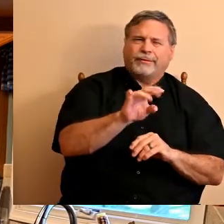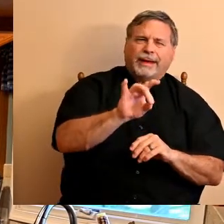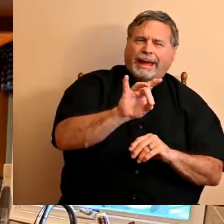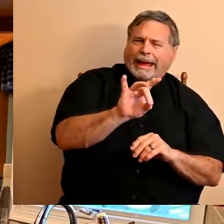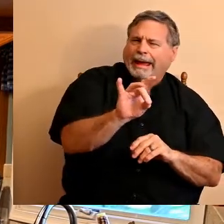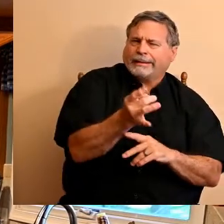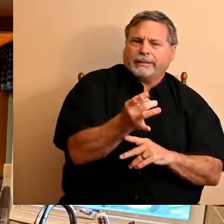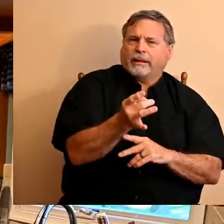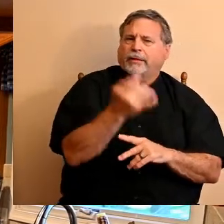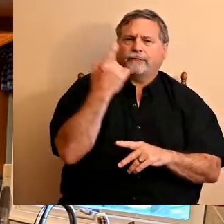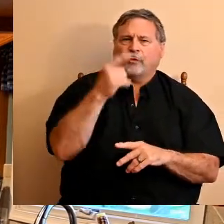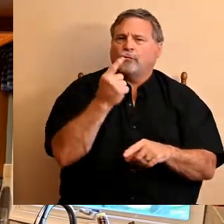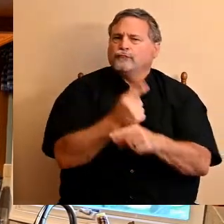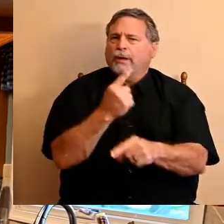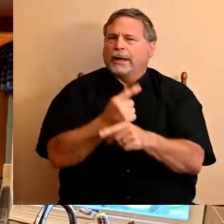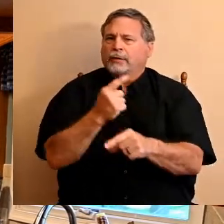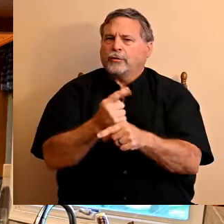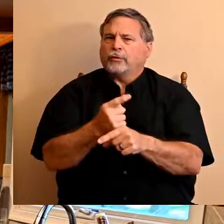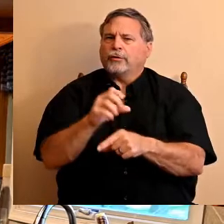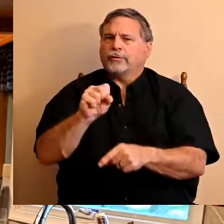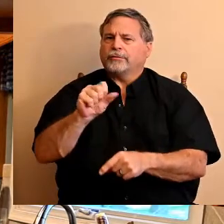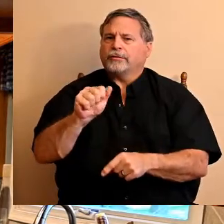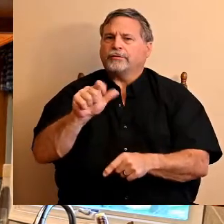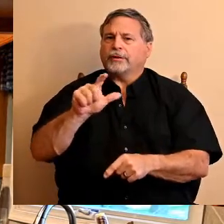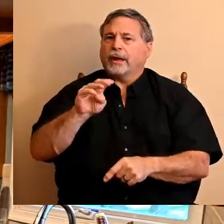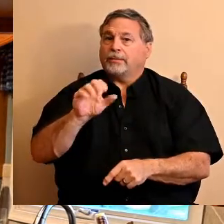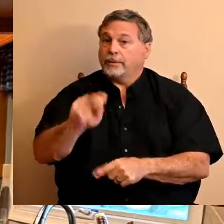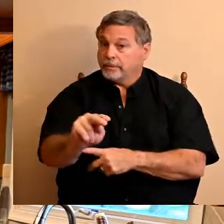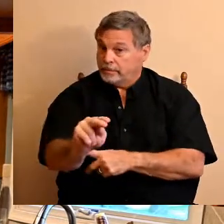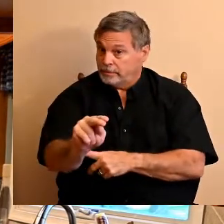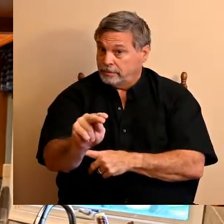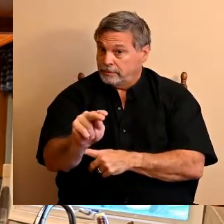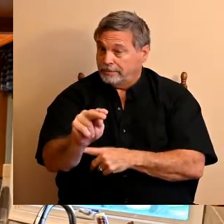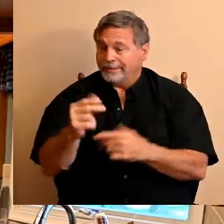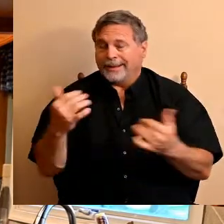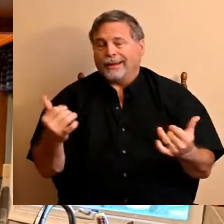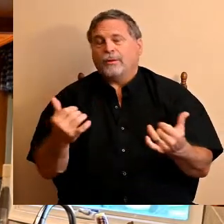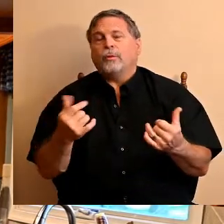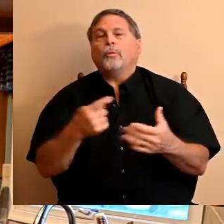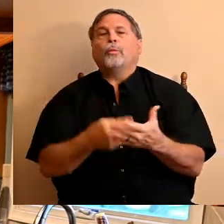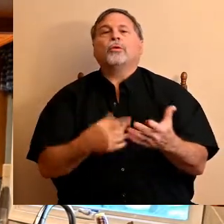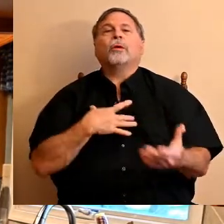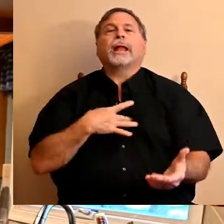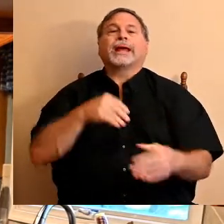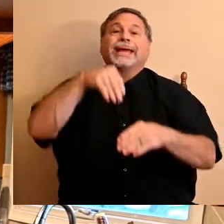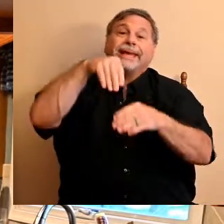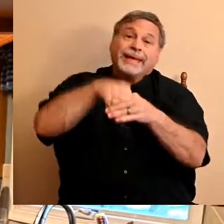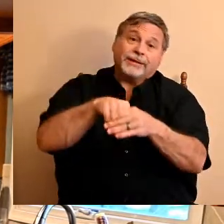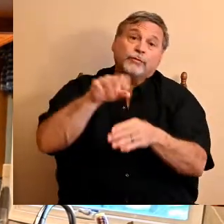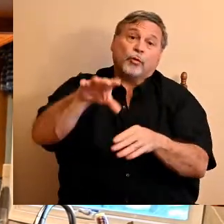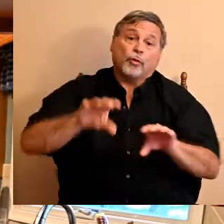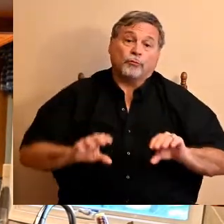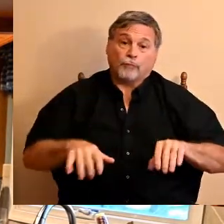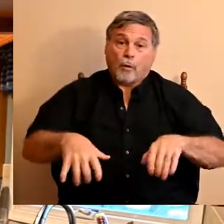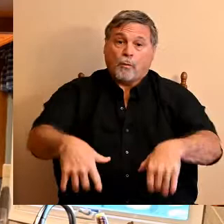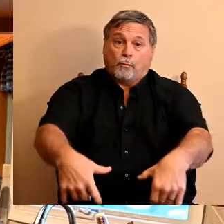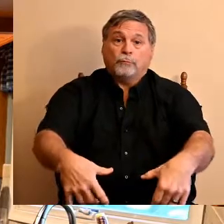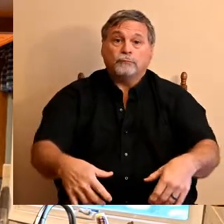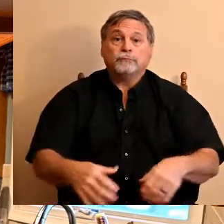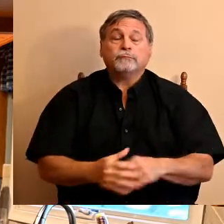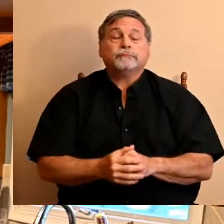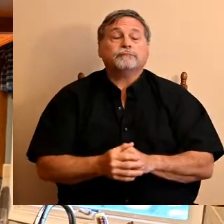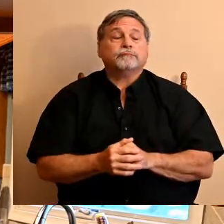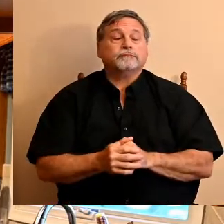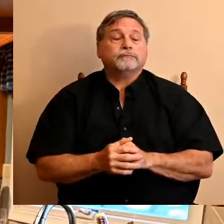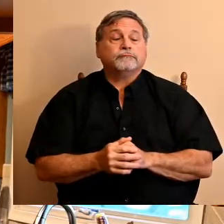salmon. So now what we're going to do is, what do you like in your sushi? Well, we're going to take in this sushi, we'd like to have